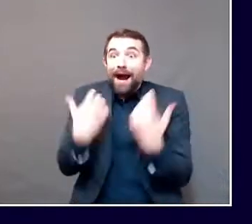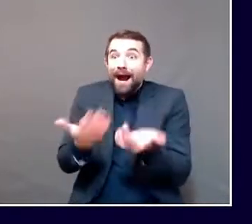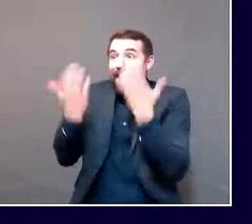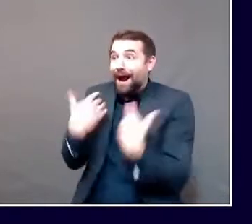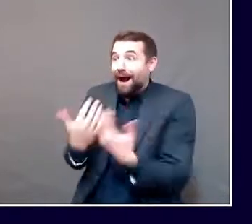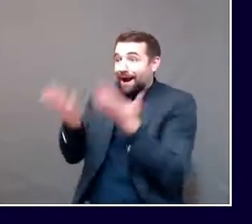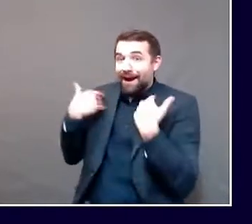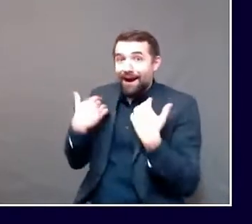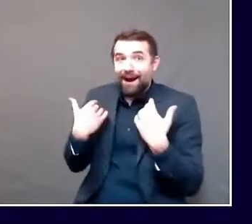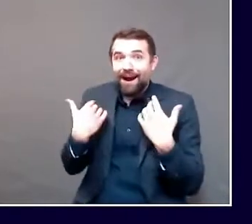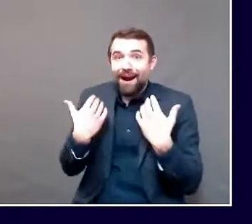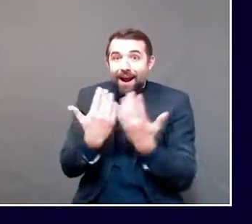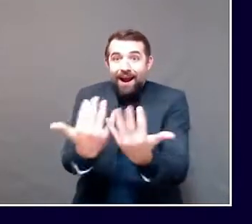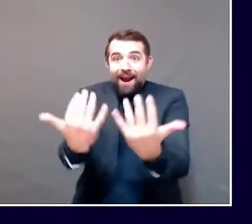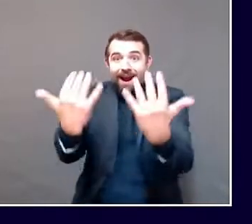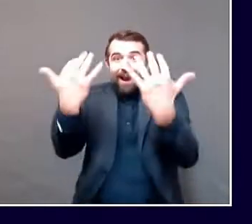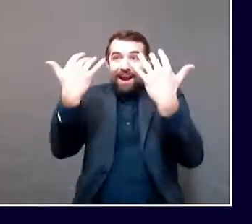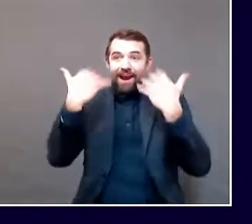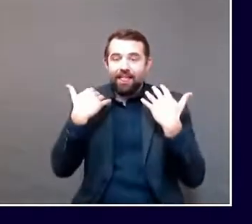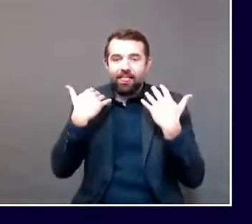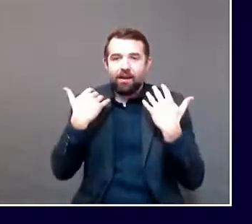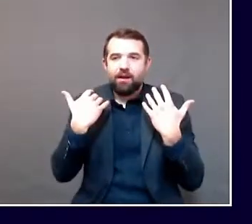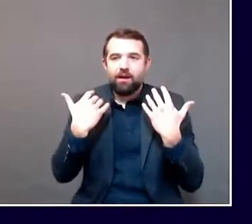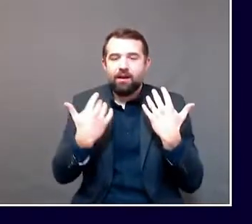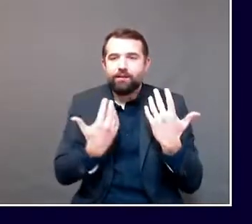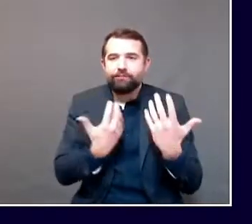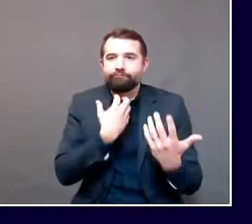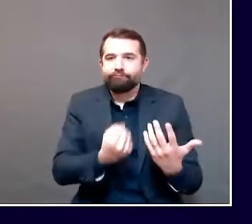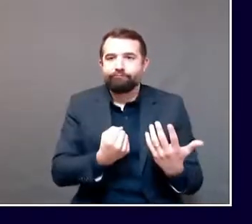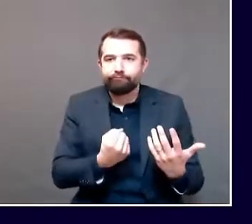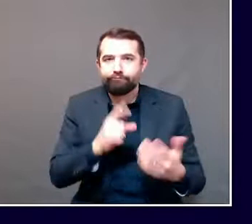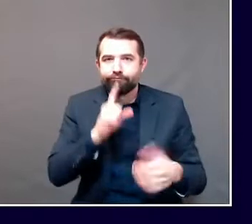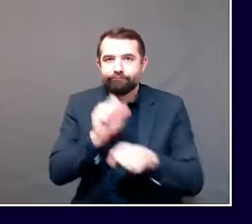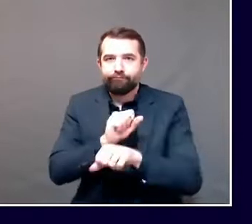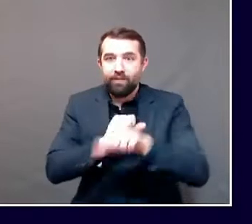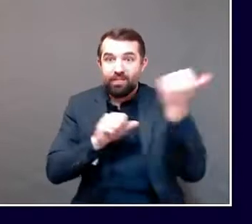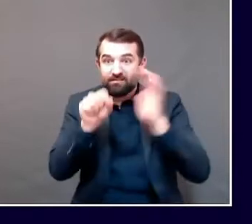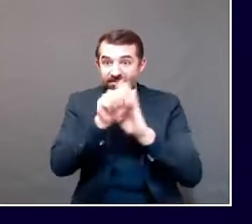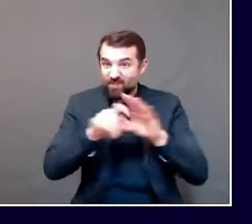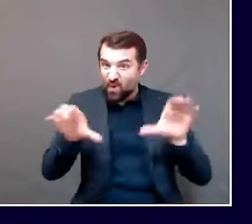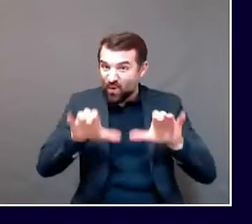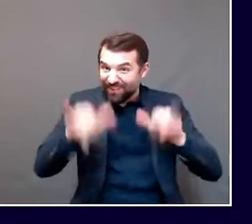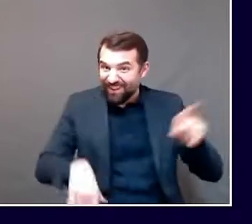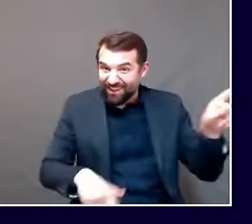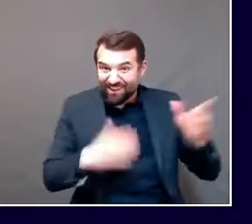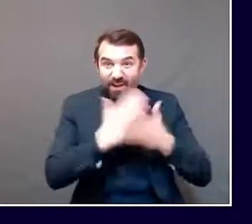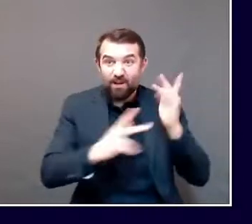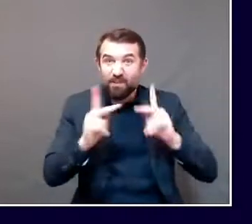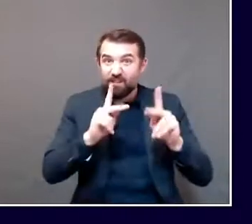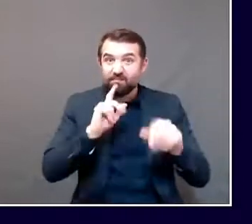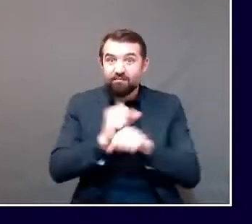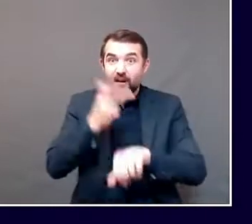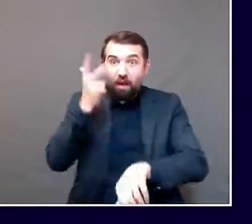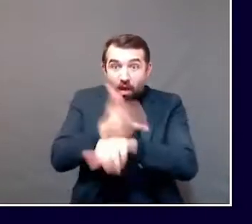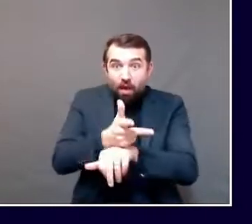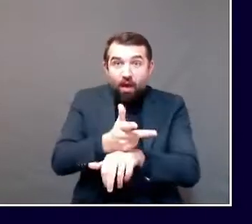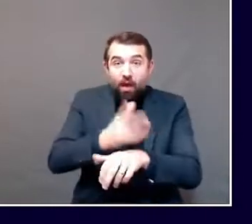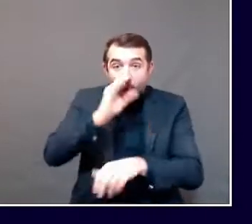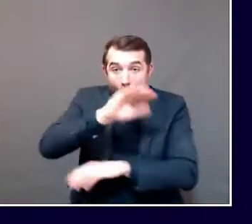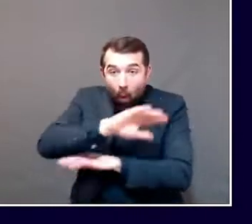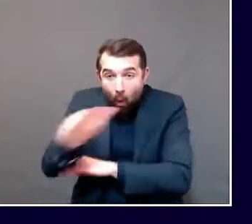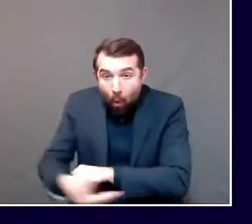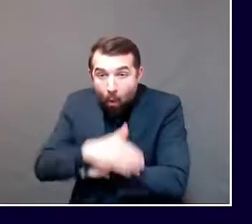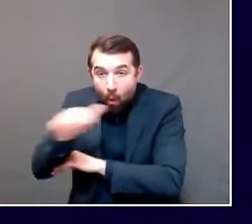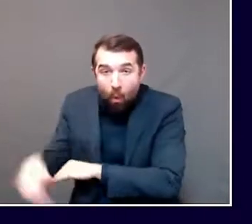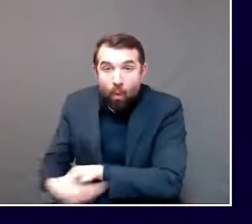around the block, as a couple of other states have done. We don't care if you got to sleep in your car overnight, that's up to you. Just not how we